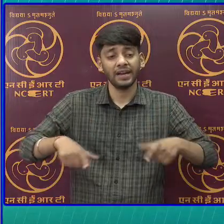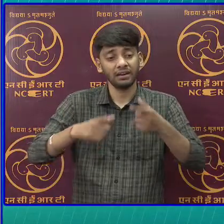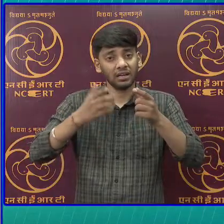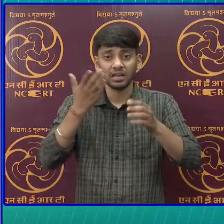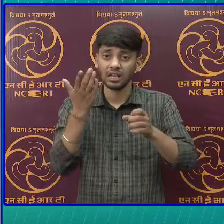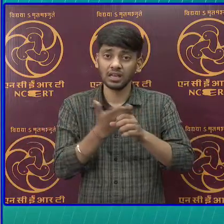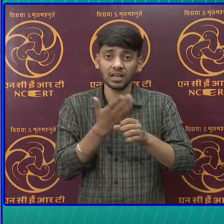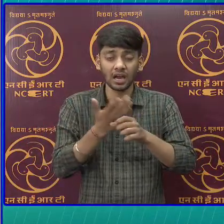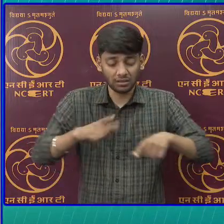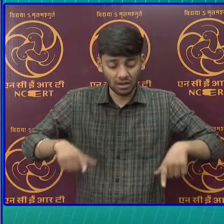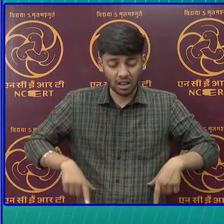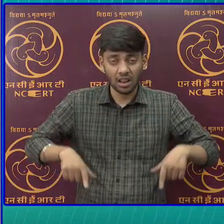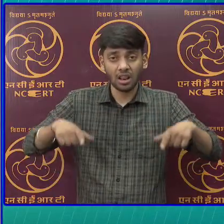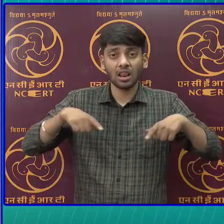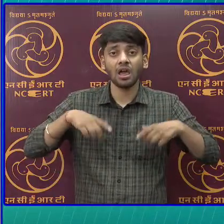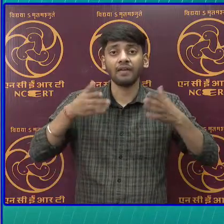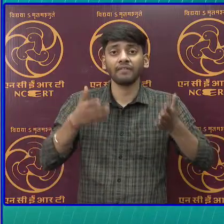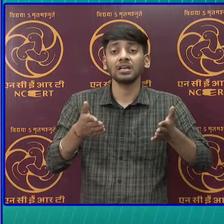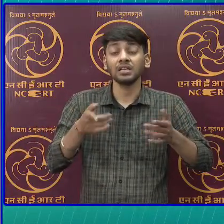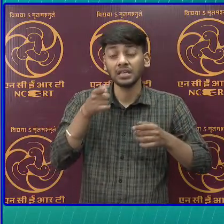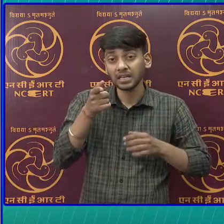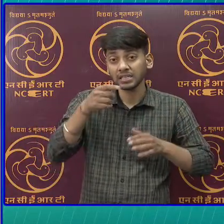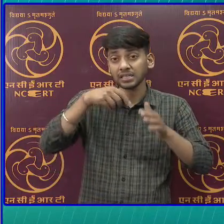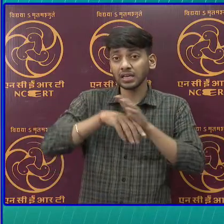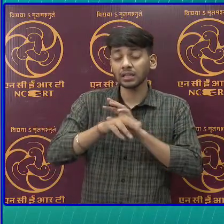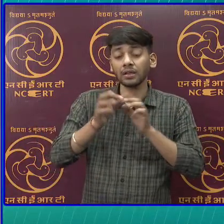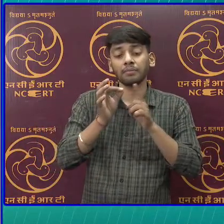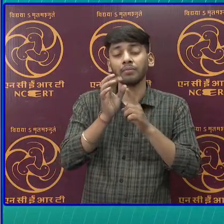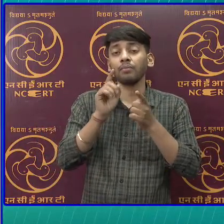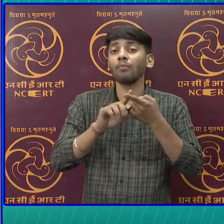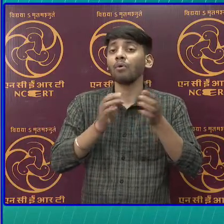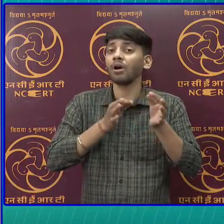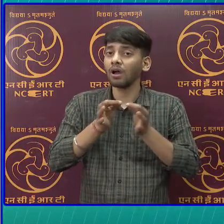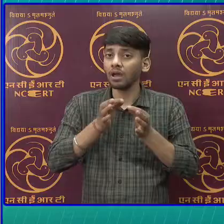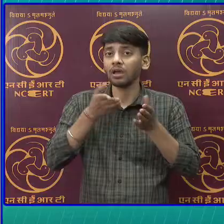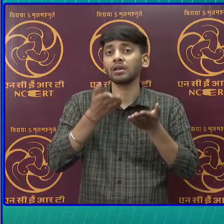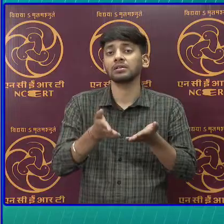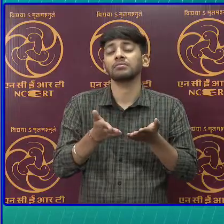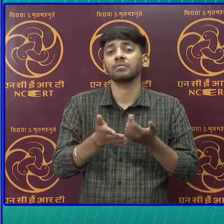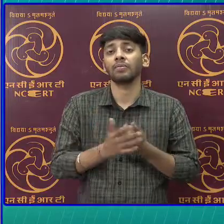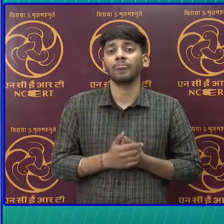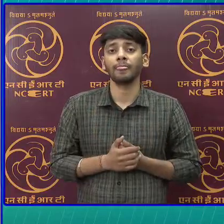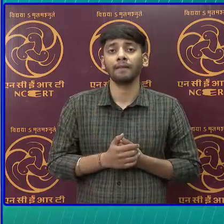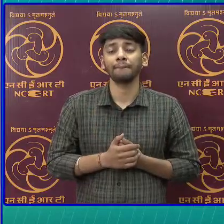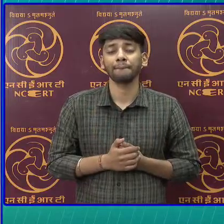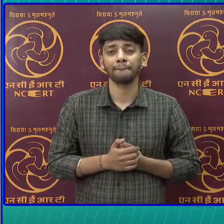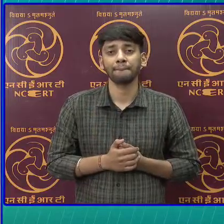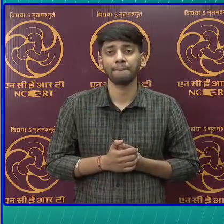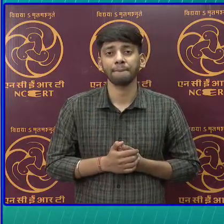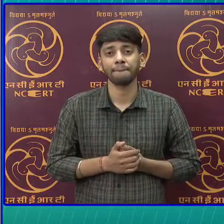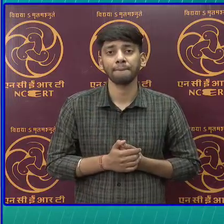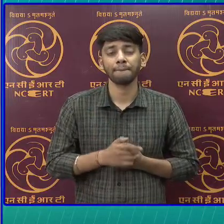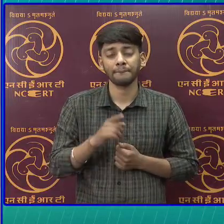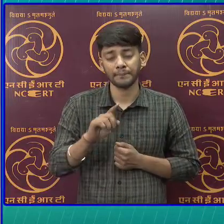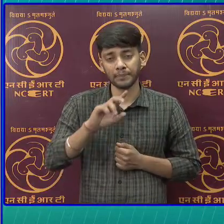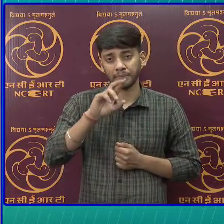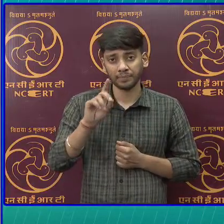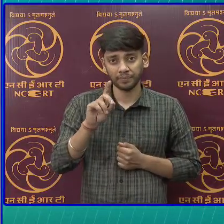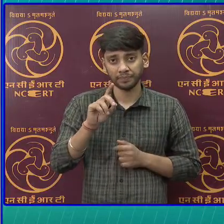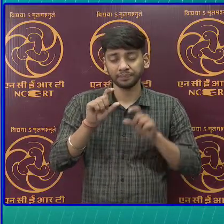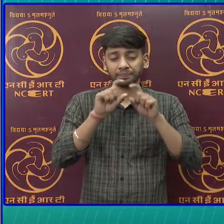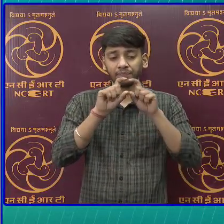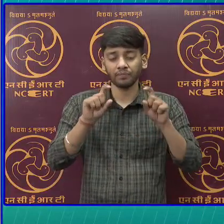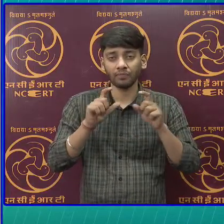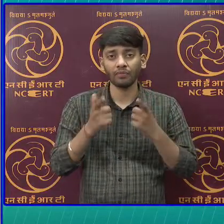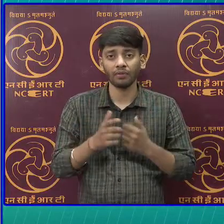is a main message poet is giving to us, and we have to think on that as well. Yes, ma'am? Exactly, exactly. Now we are moving to second stanza.